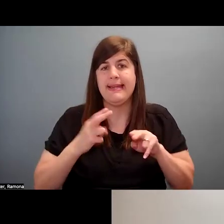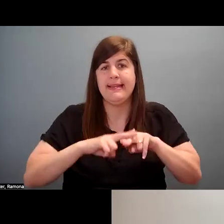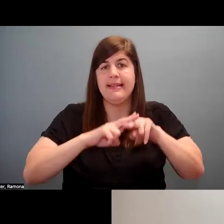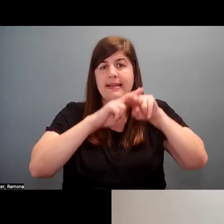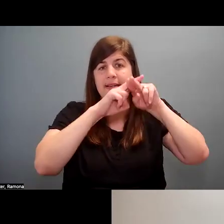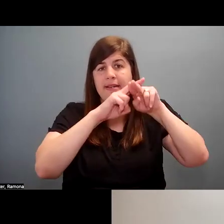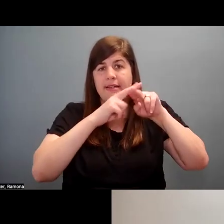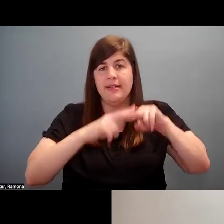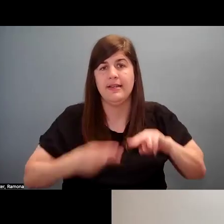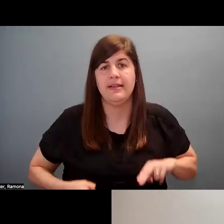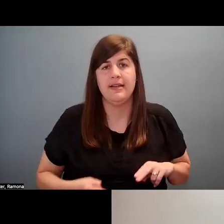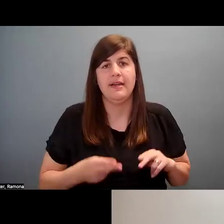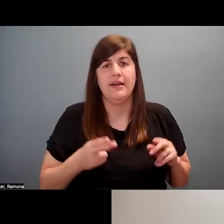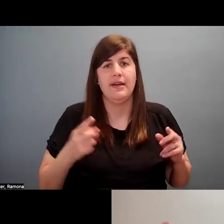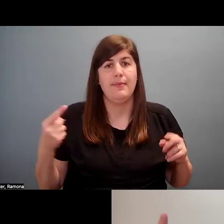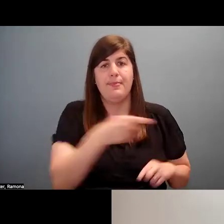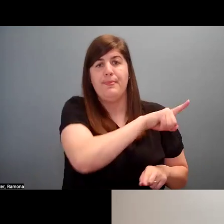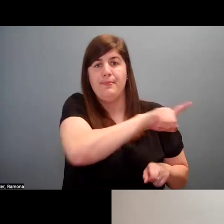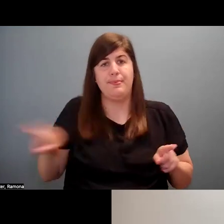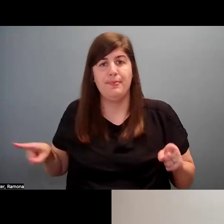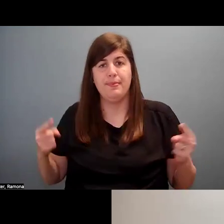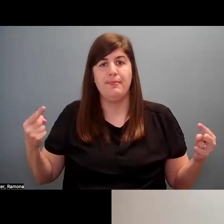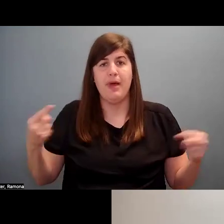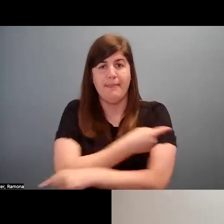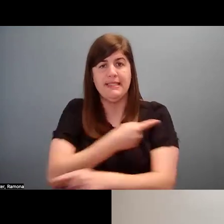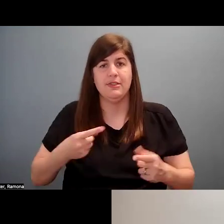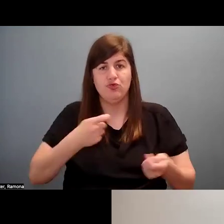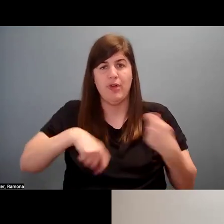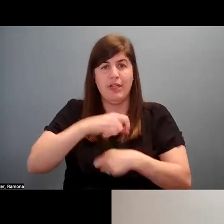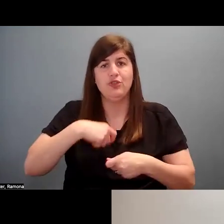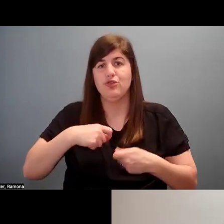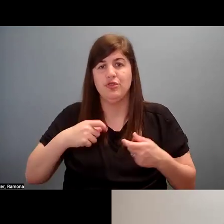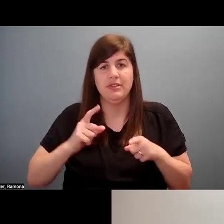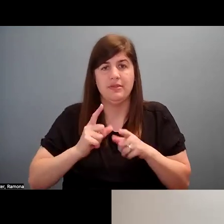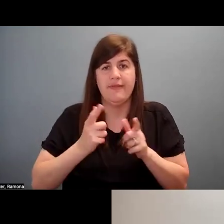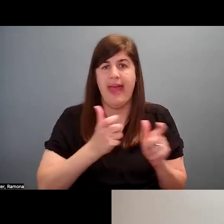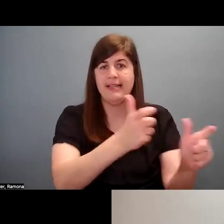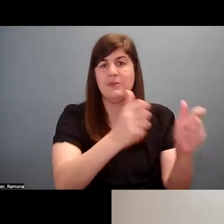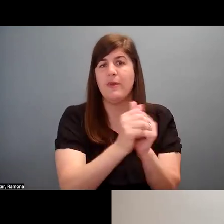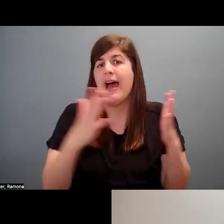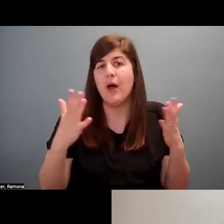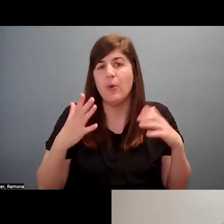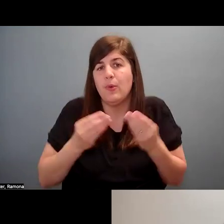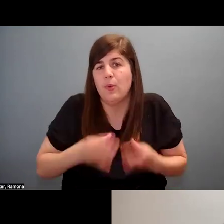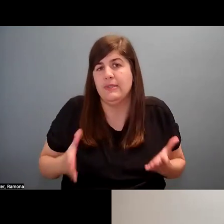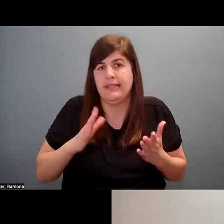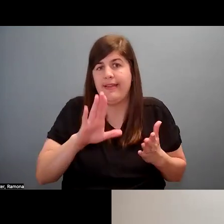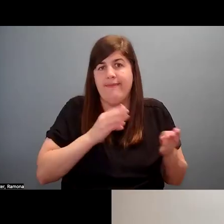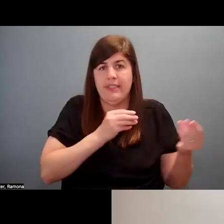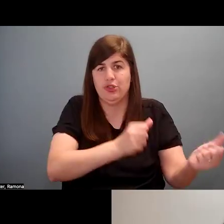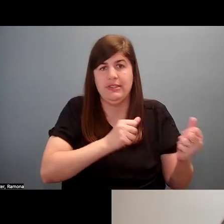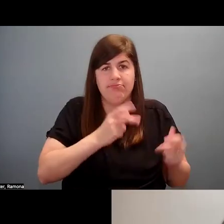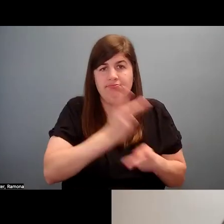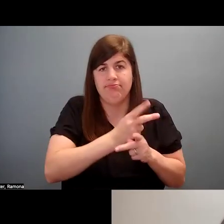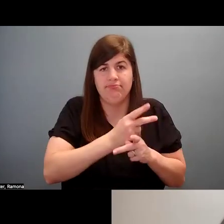and direction so fast. They can go zoom, zoom, zoom, zoom, and they can do this without losing a lot of their efficiency. And